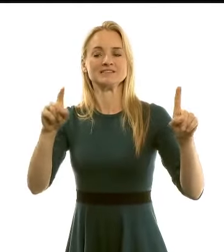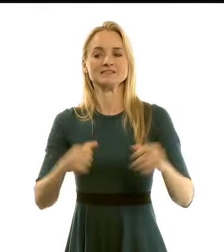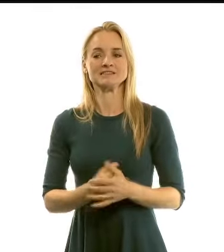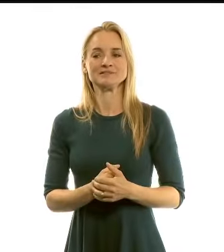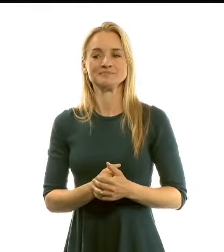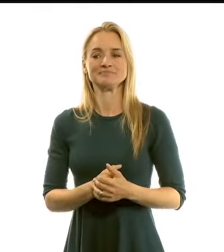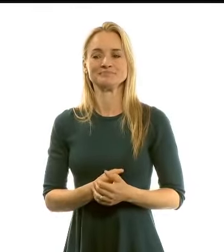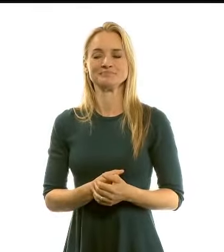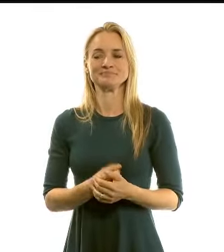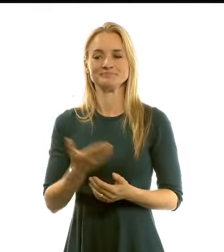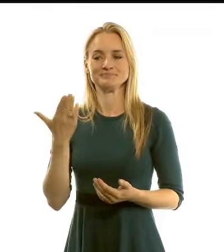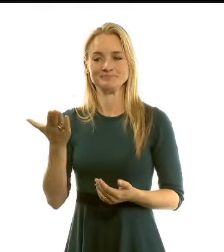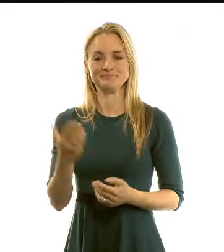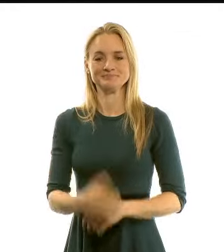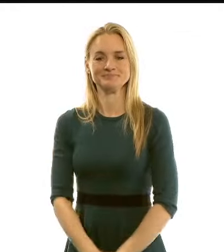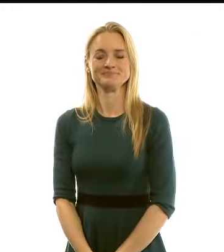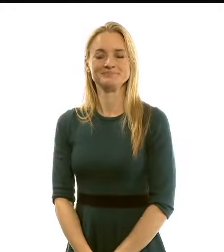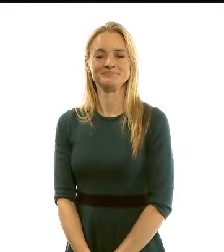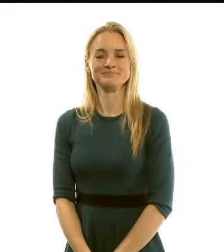big family. Come on in.